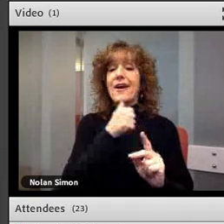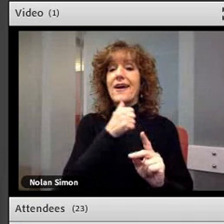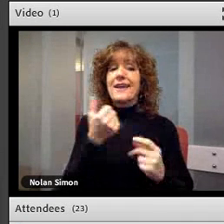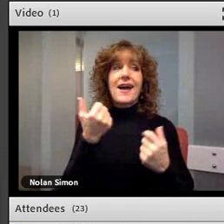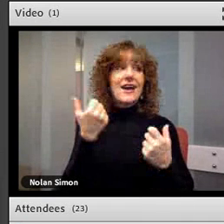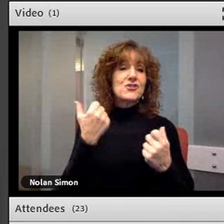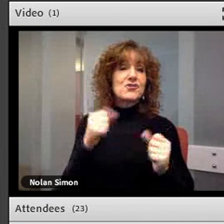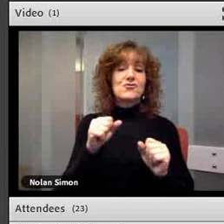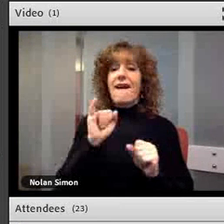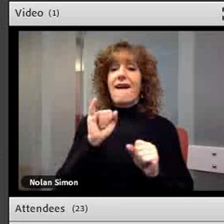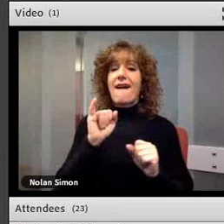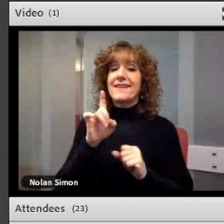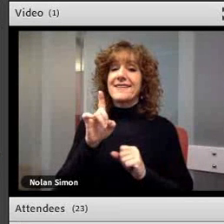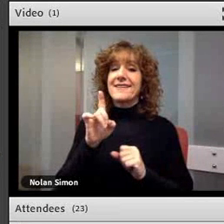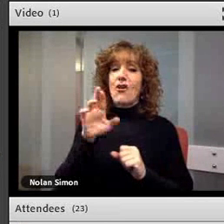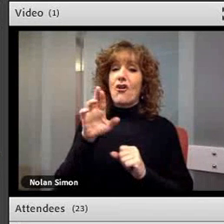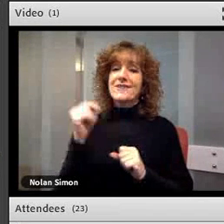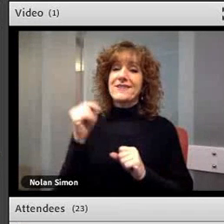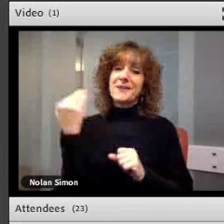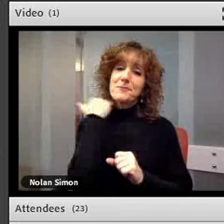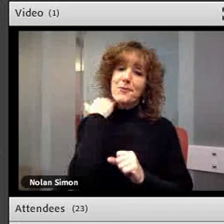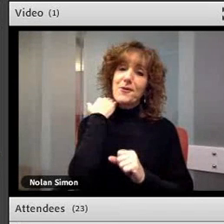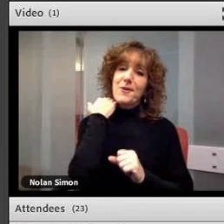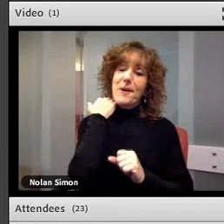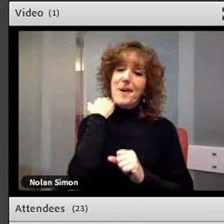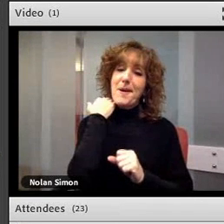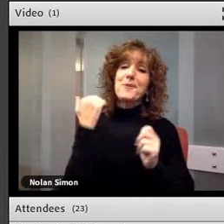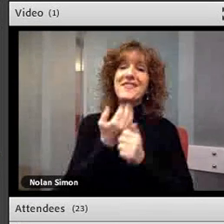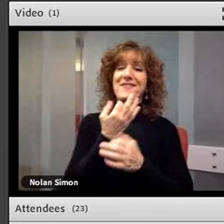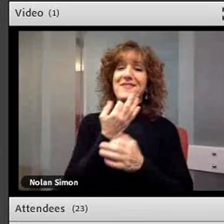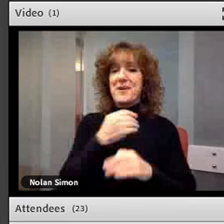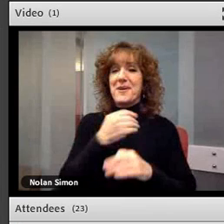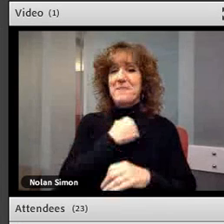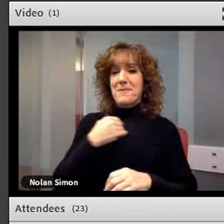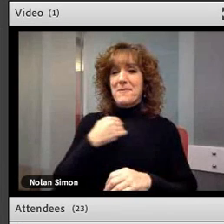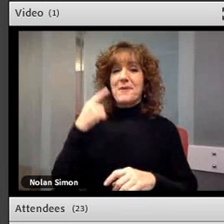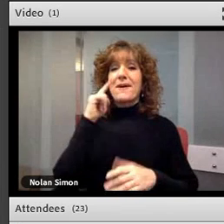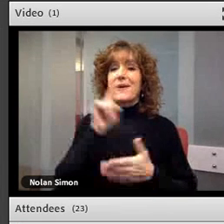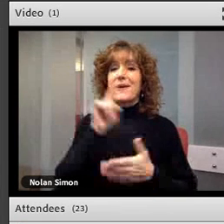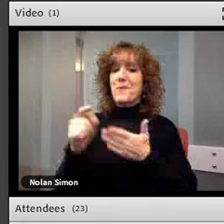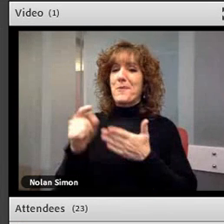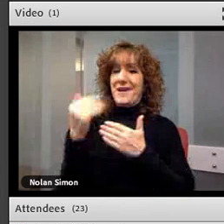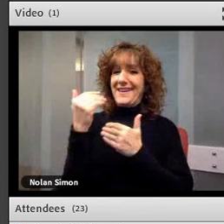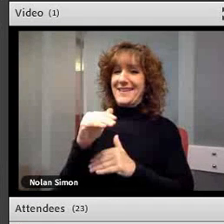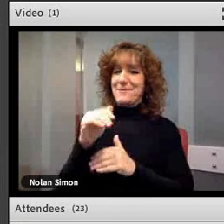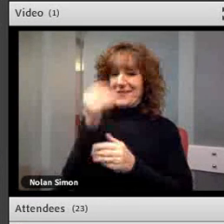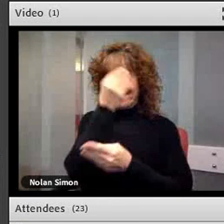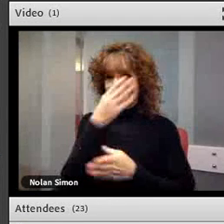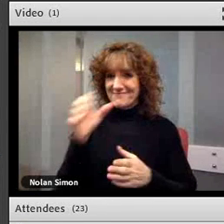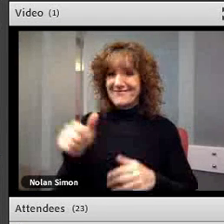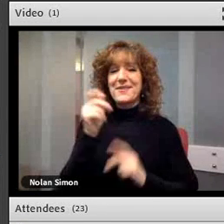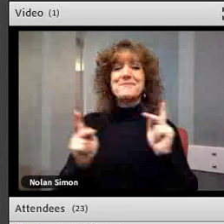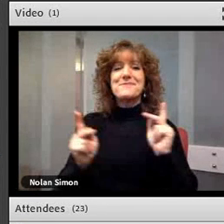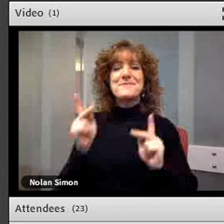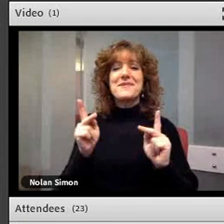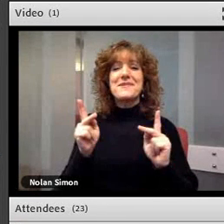to bankrupt IDRT with free memberships, but for the week, you can let other people know, and just make sure